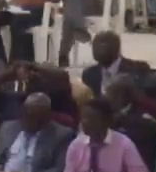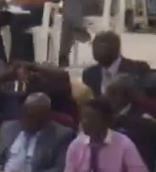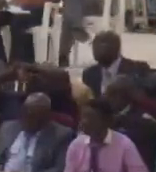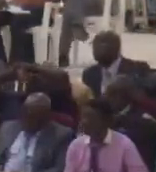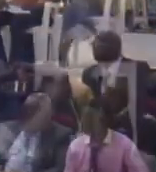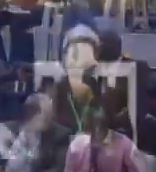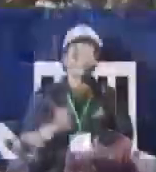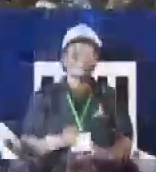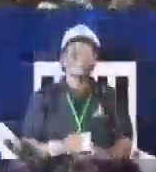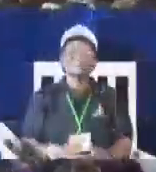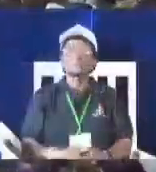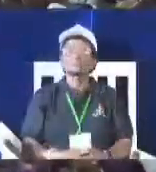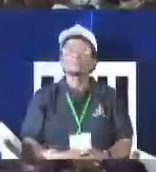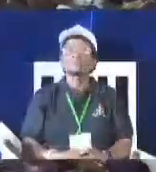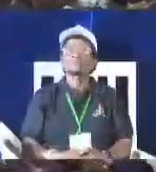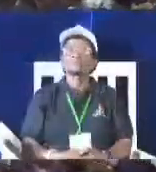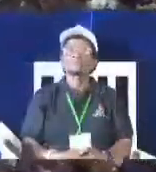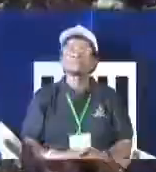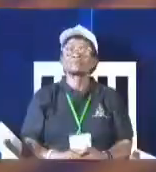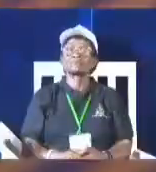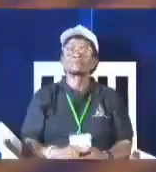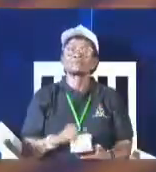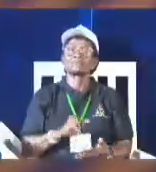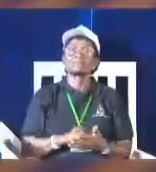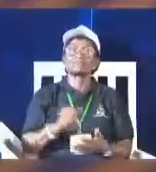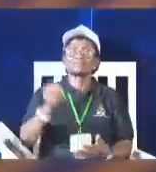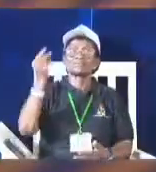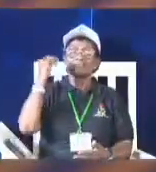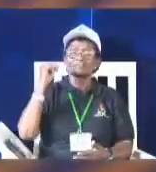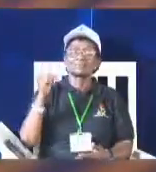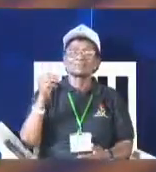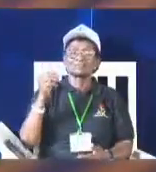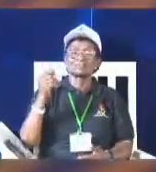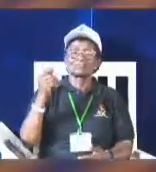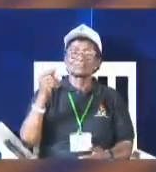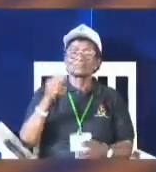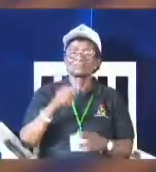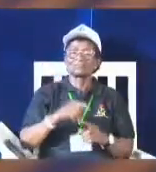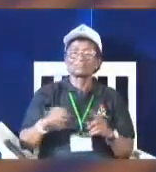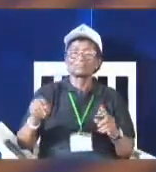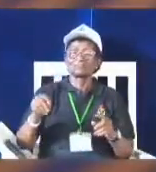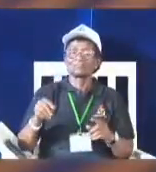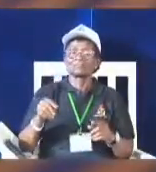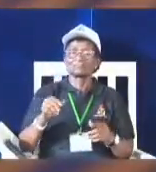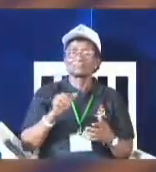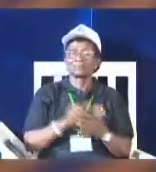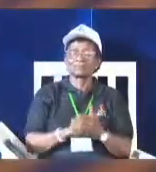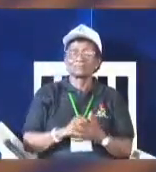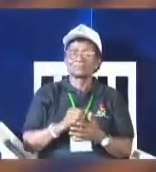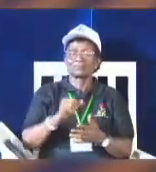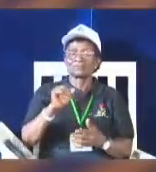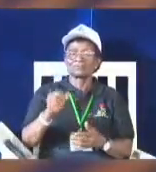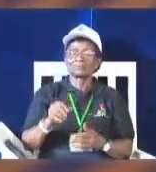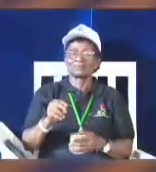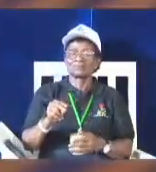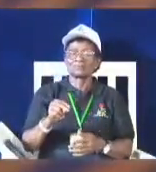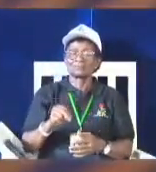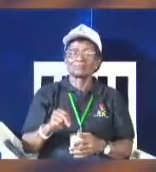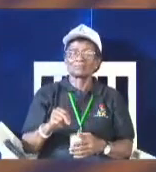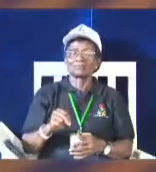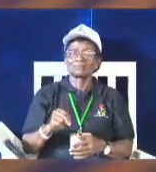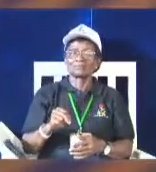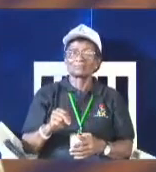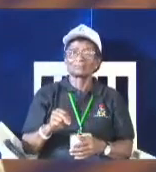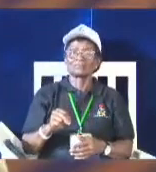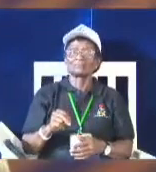It was deliverance that turned Mary Magdalene